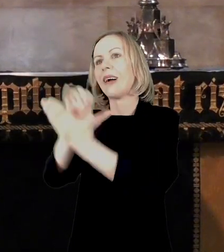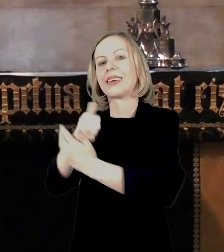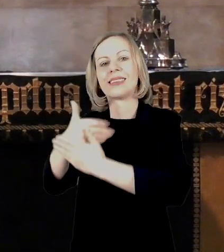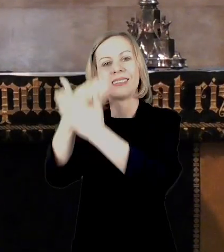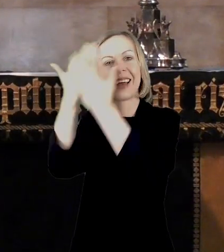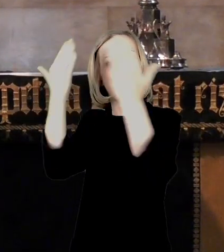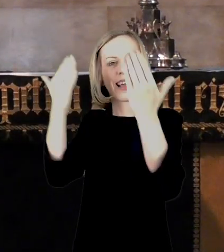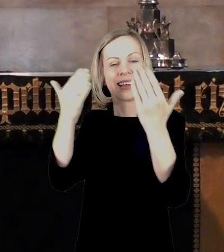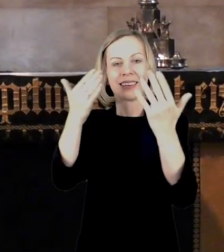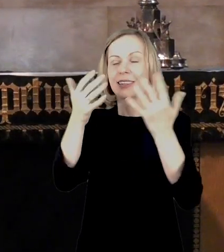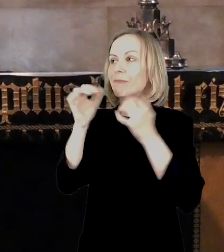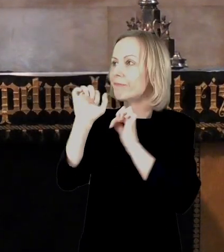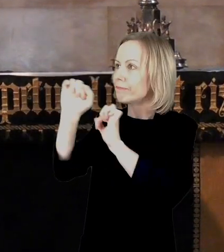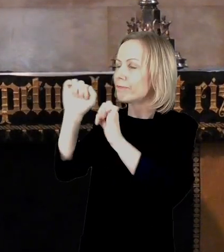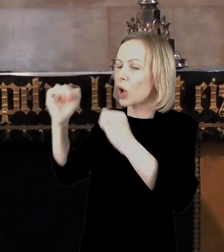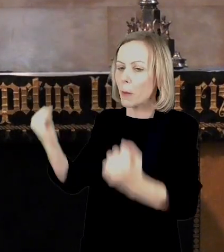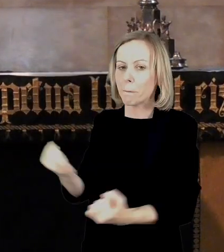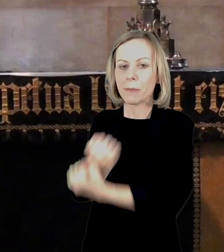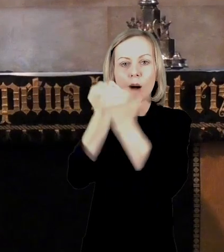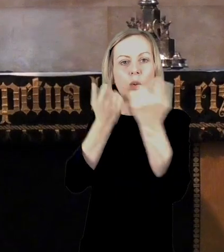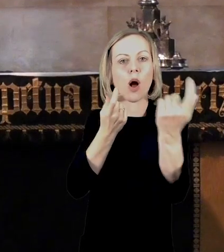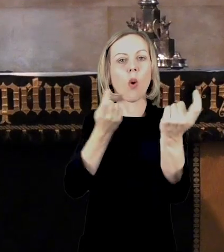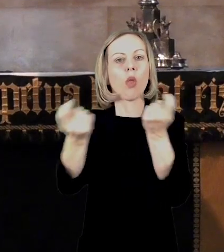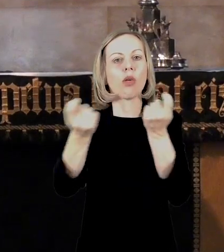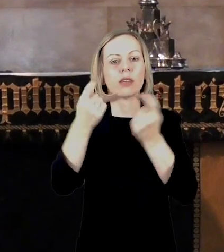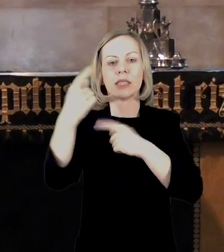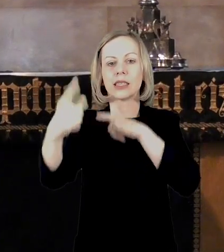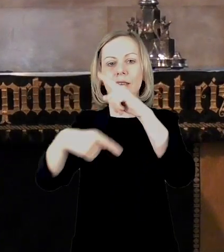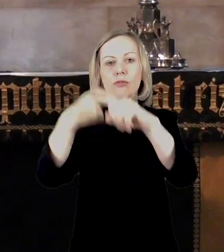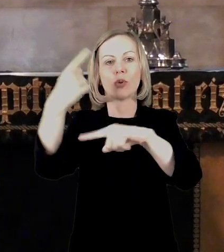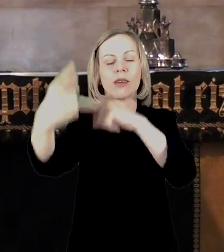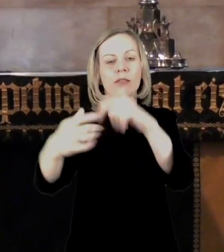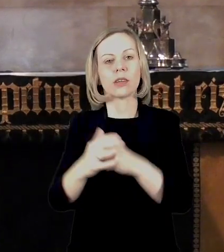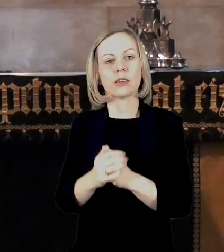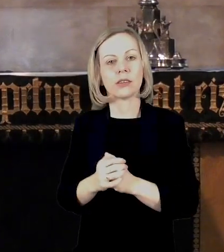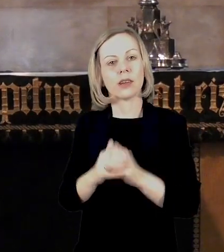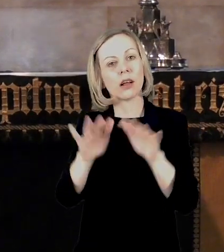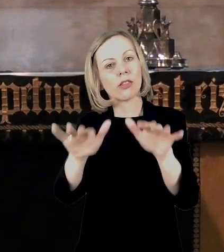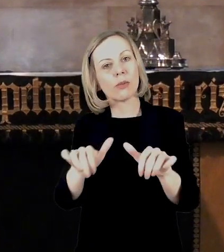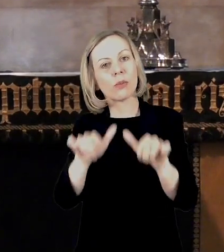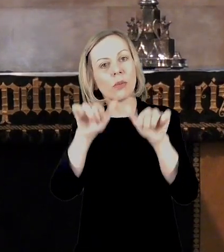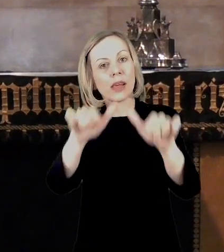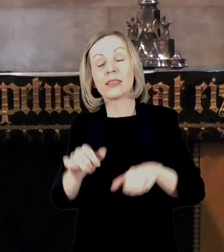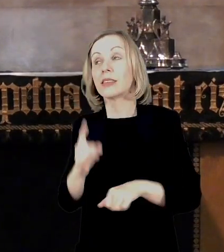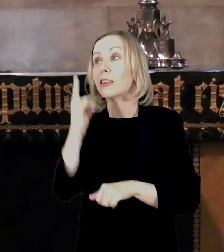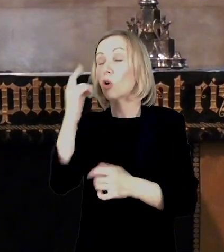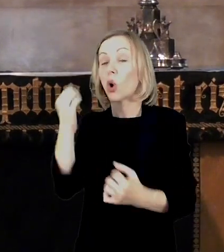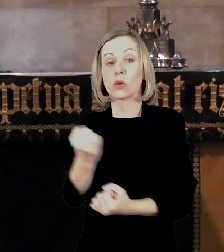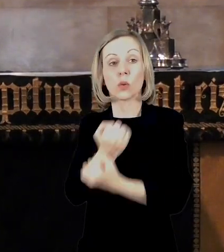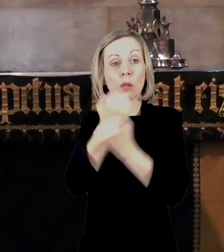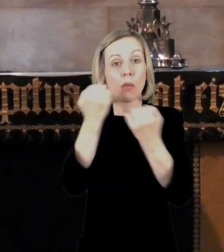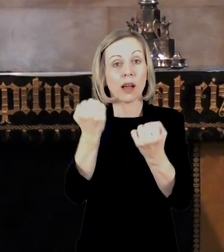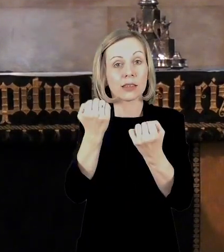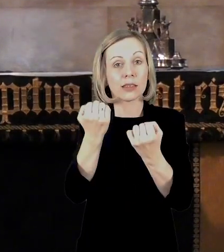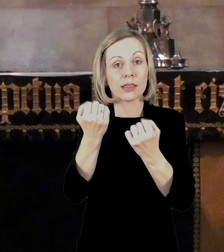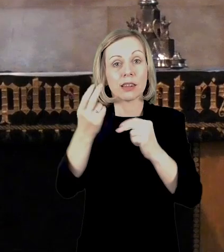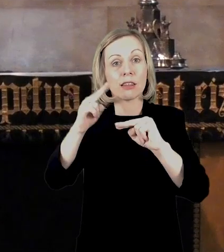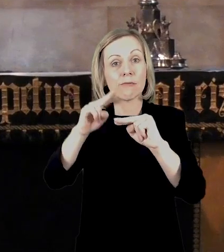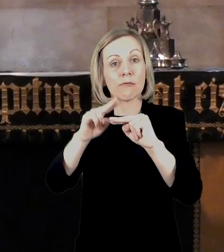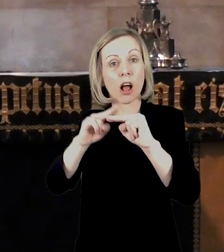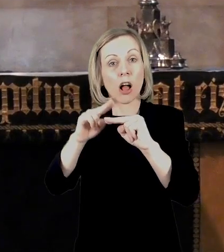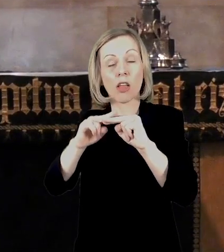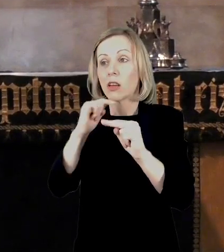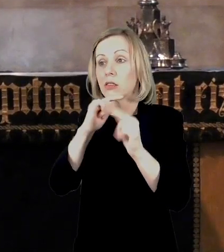and authority forever. And the blessing of God Almighty, the Father, the Son, and the Holy